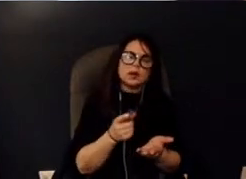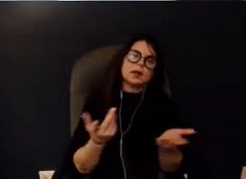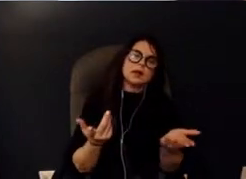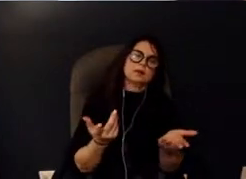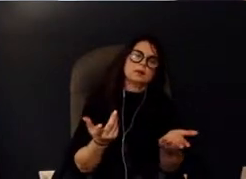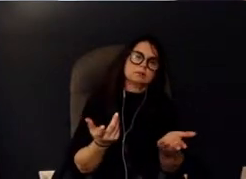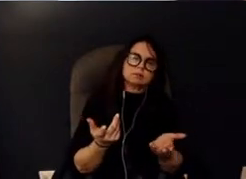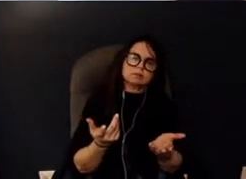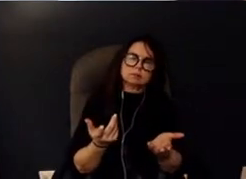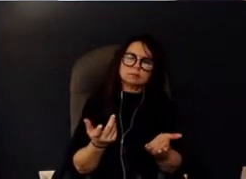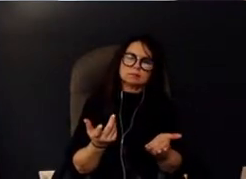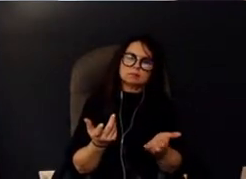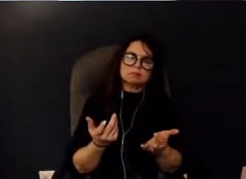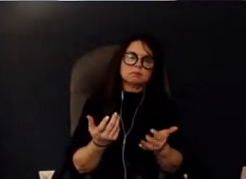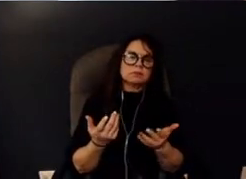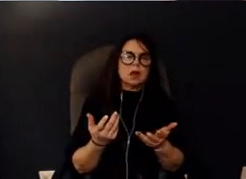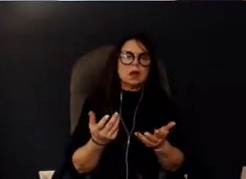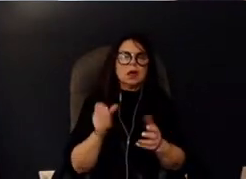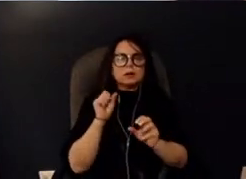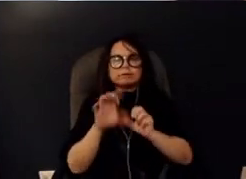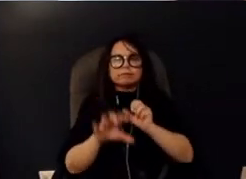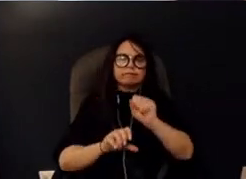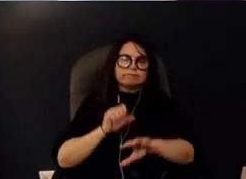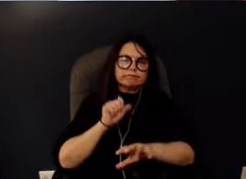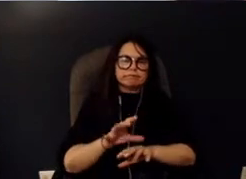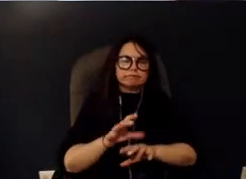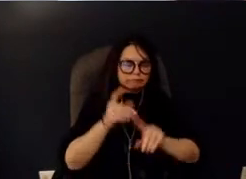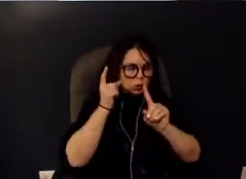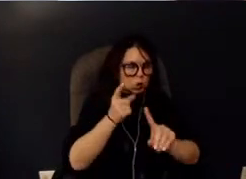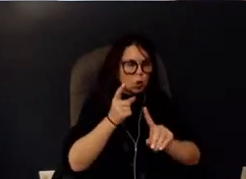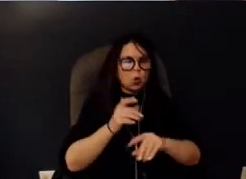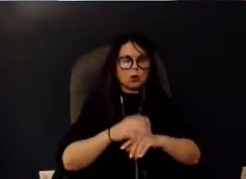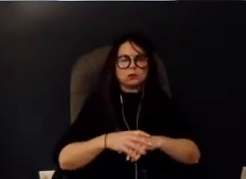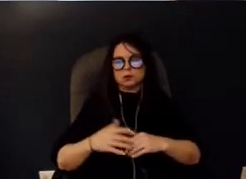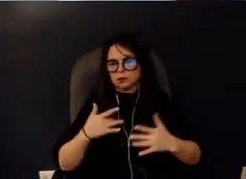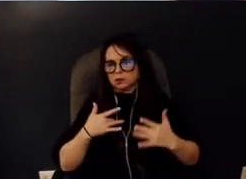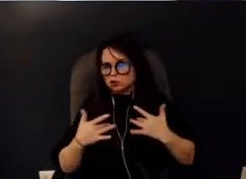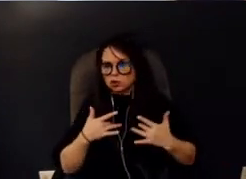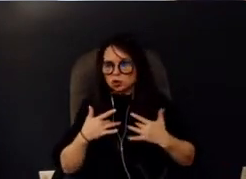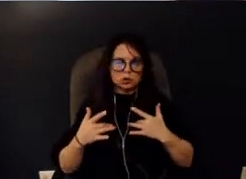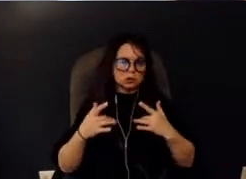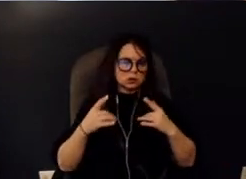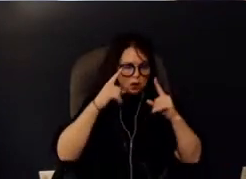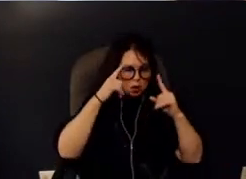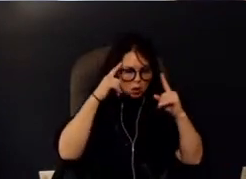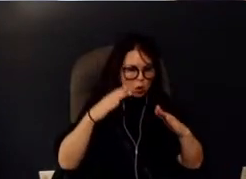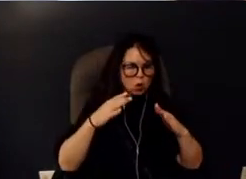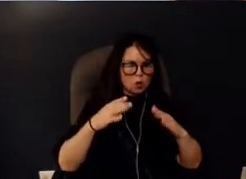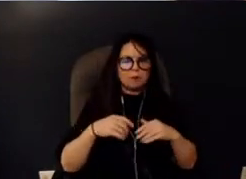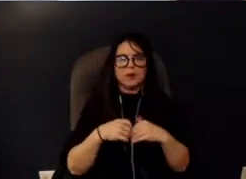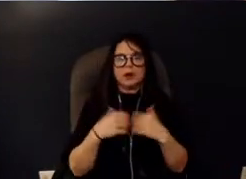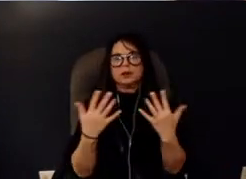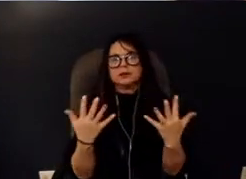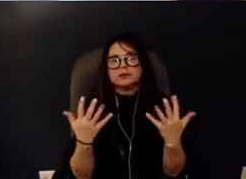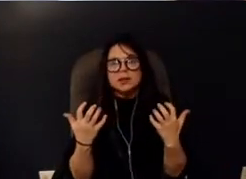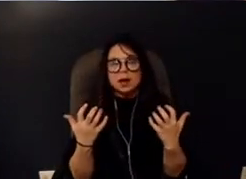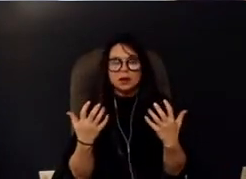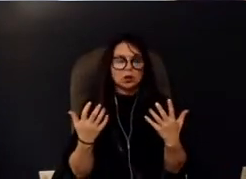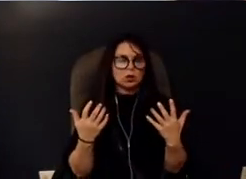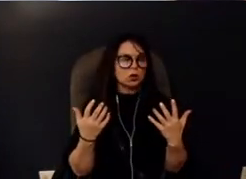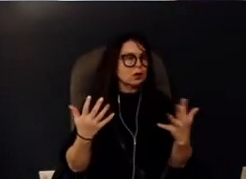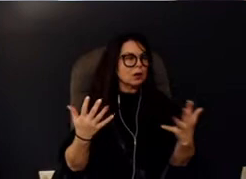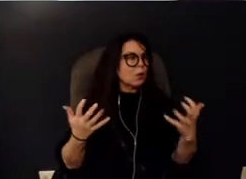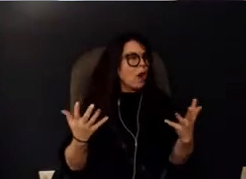their goals, their concerns, their hopes, their desires for a stronger, better, safer